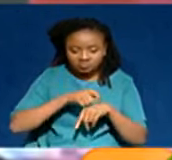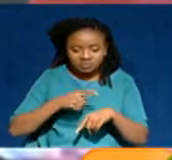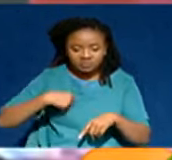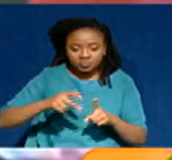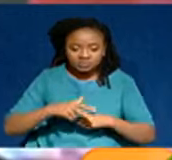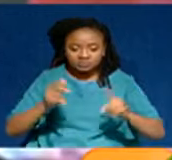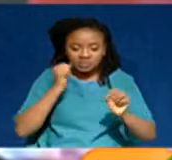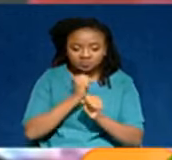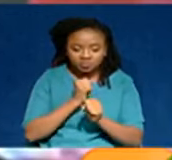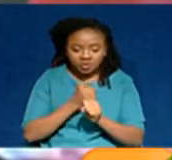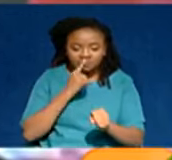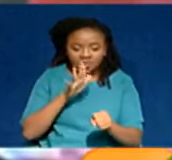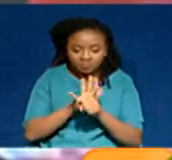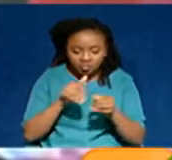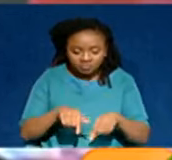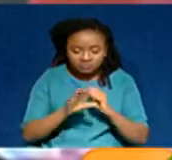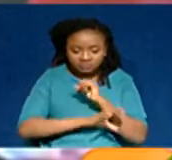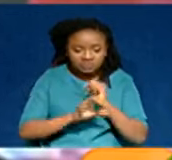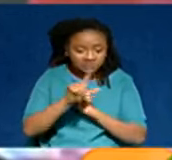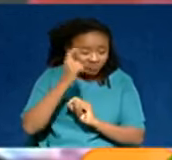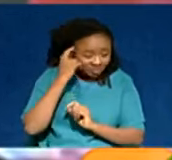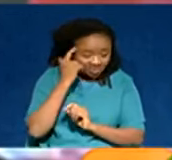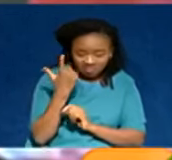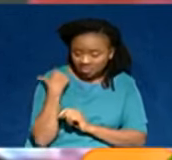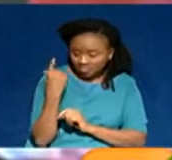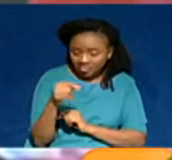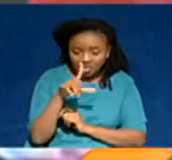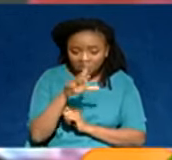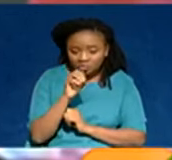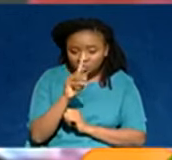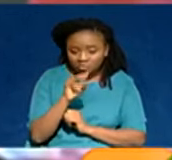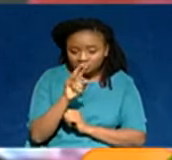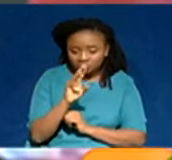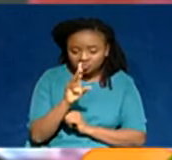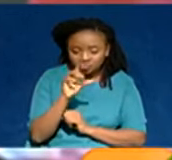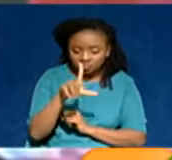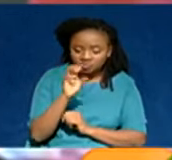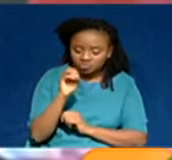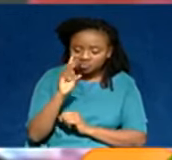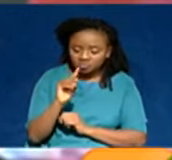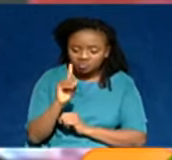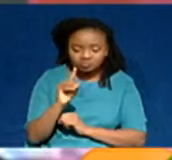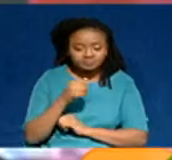we had an accident in Londiani, mm-hmm. And I promised the country that the difference,